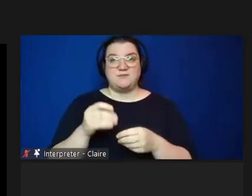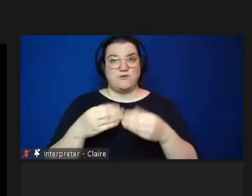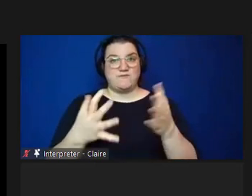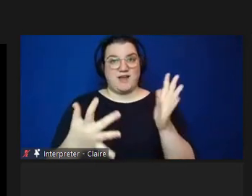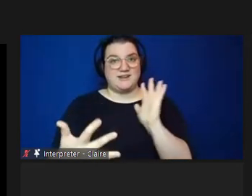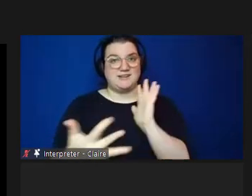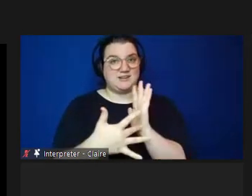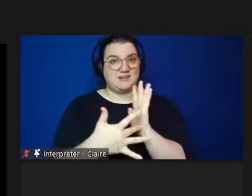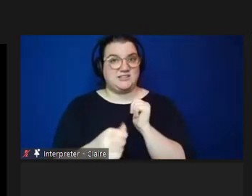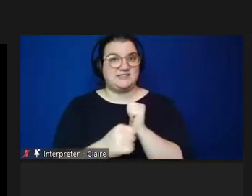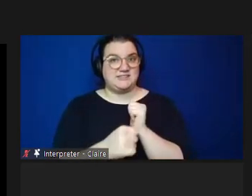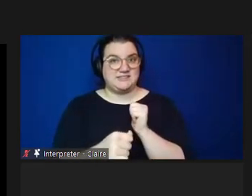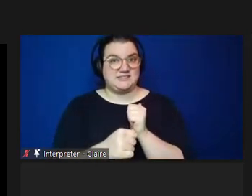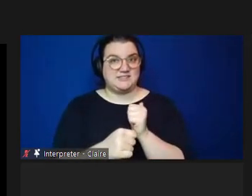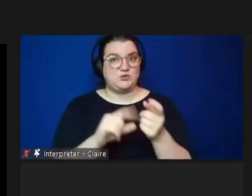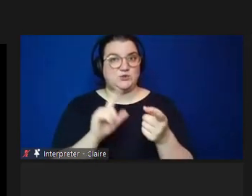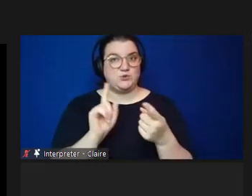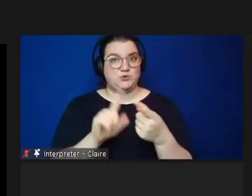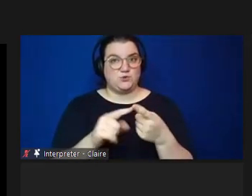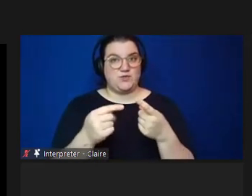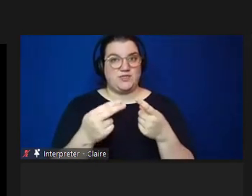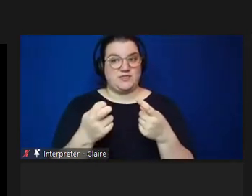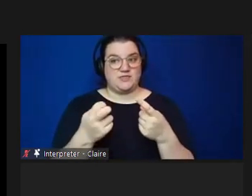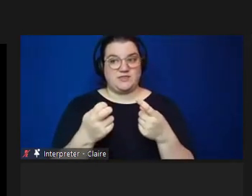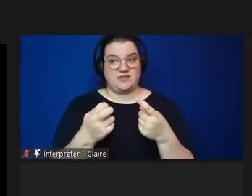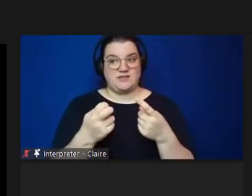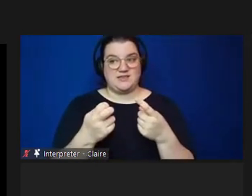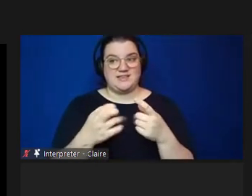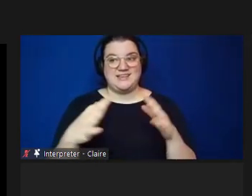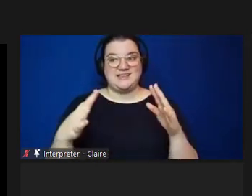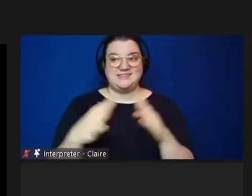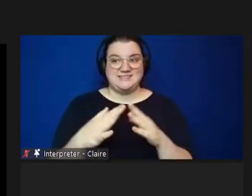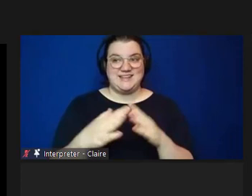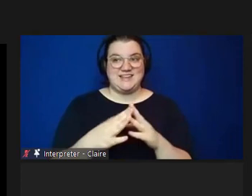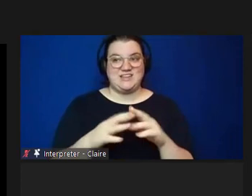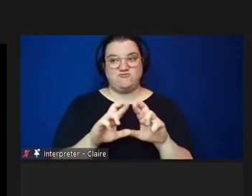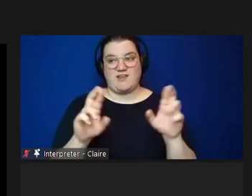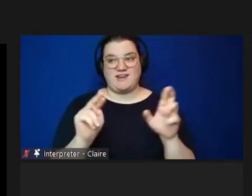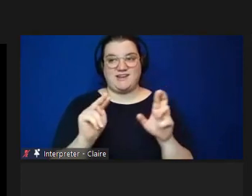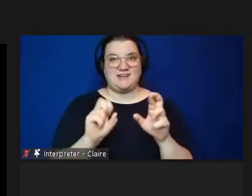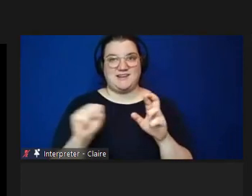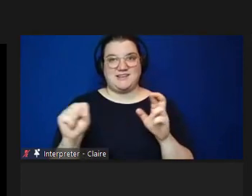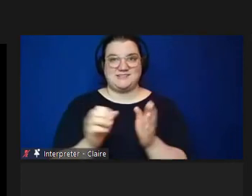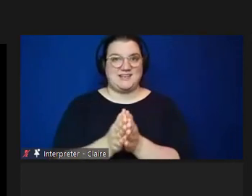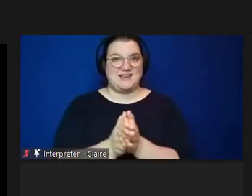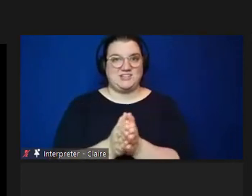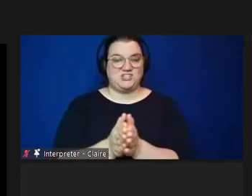technical assistance to the City Readiness Initiative